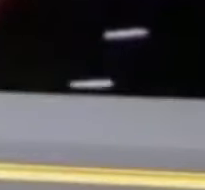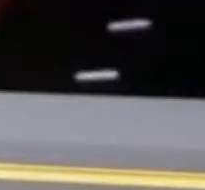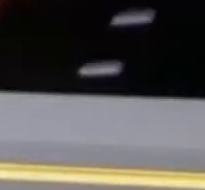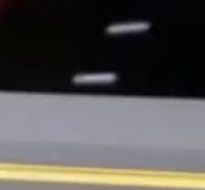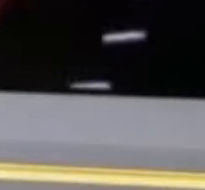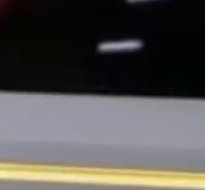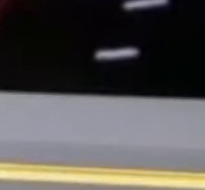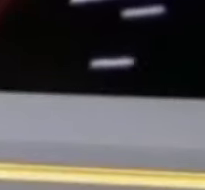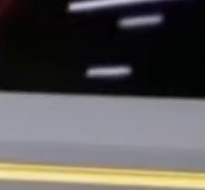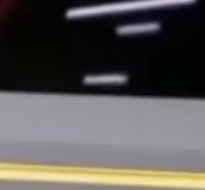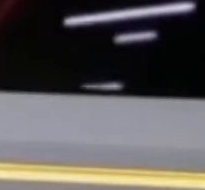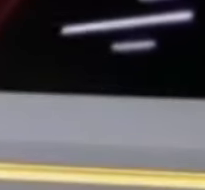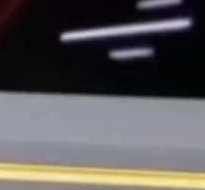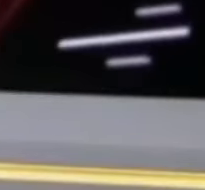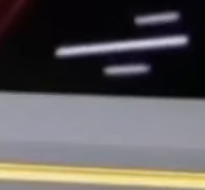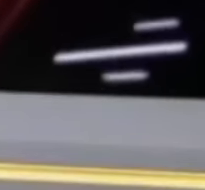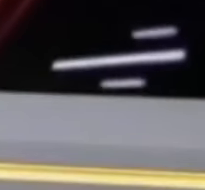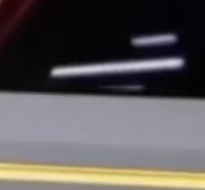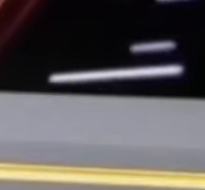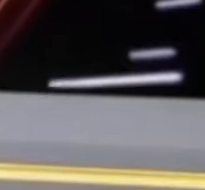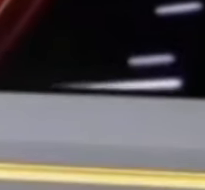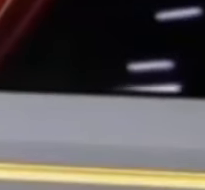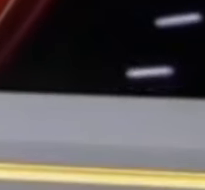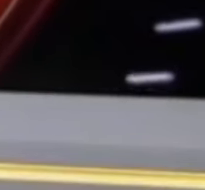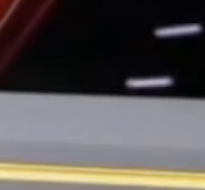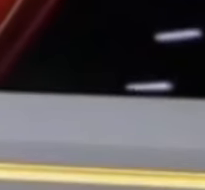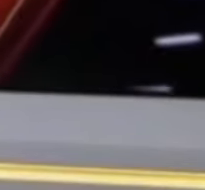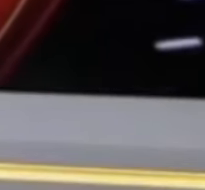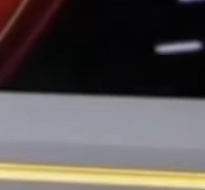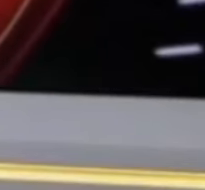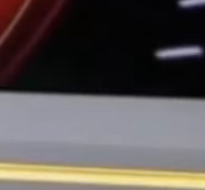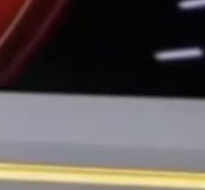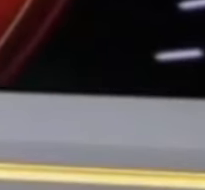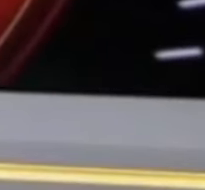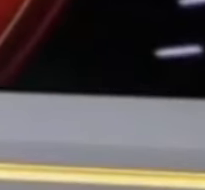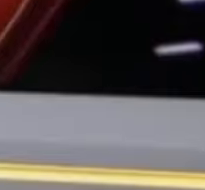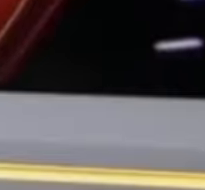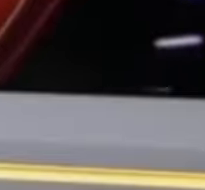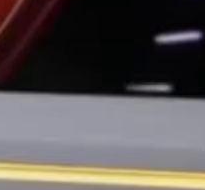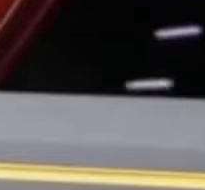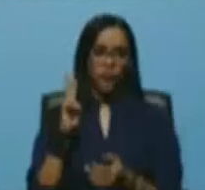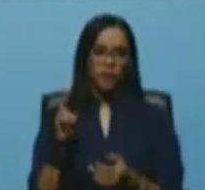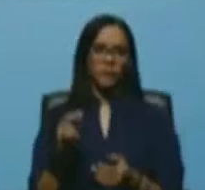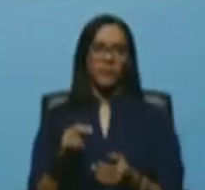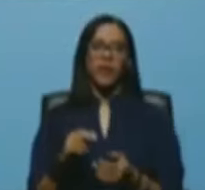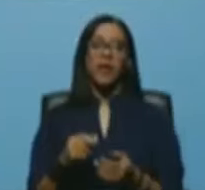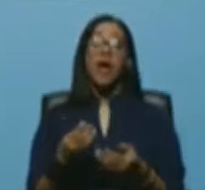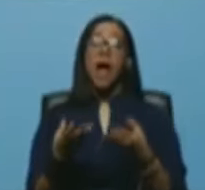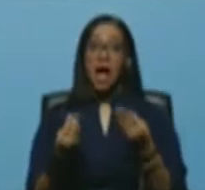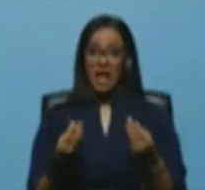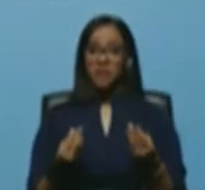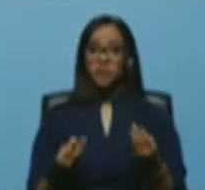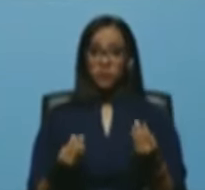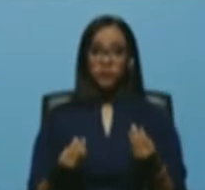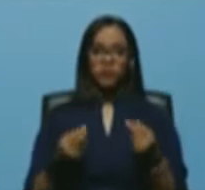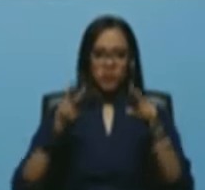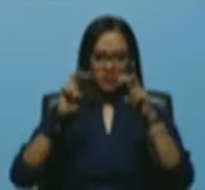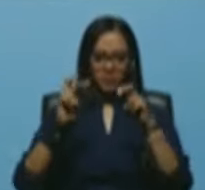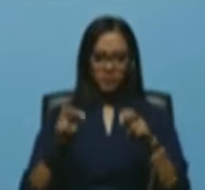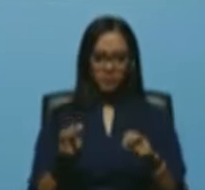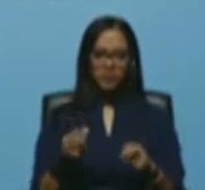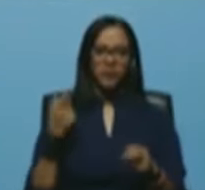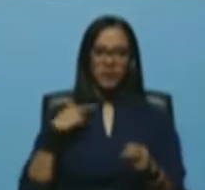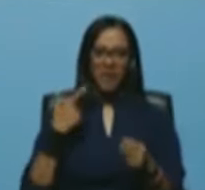Let's go live to Caracas, Venezuela at this moment, where the inauguration of the 66th edition of the salon Arturo Michelena is